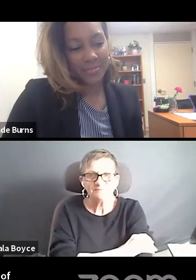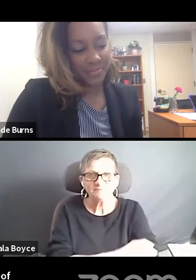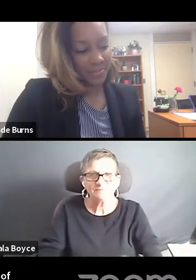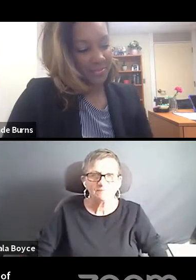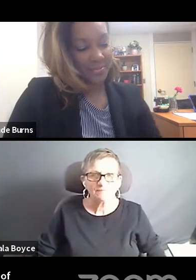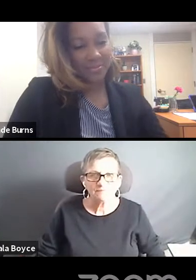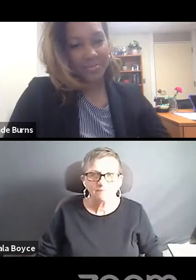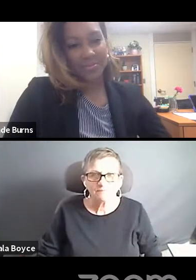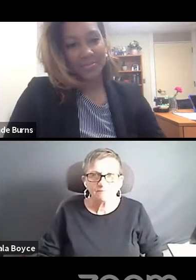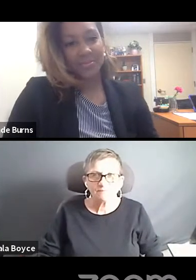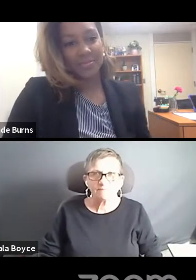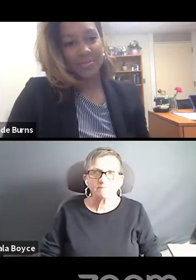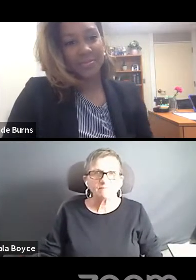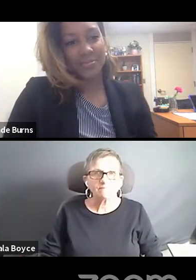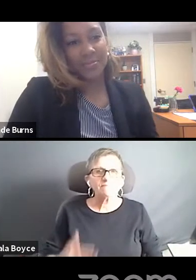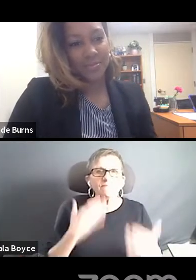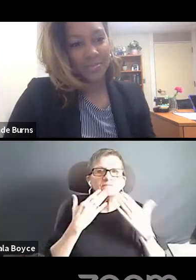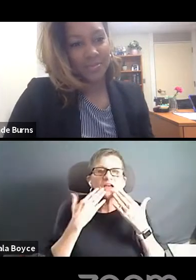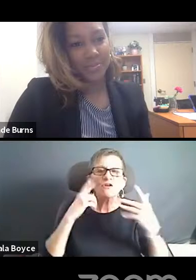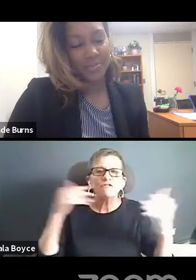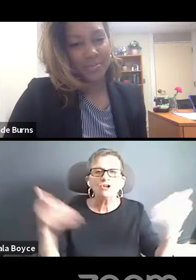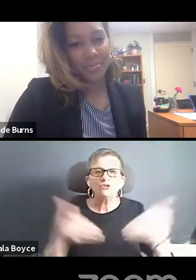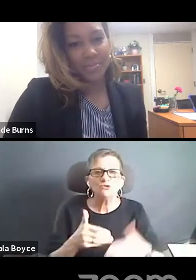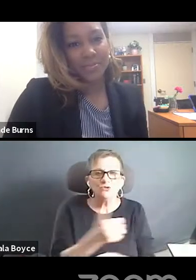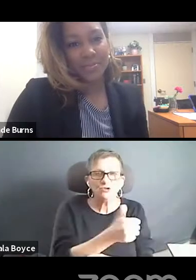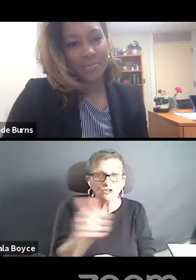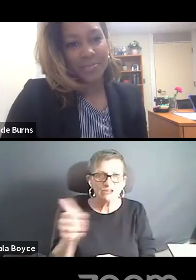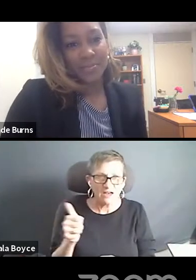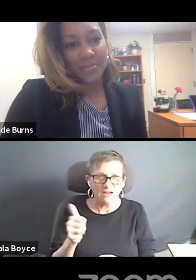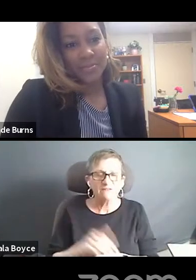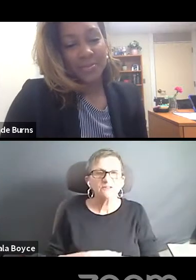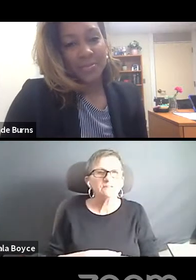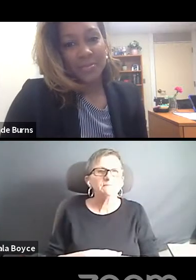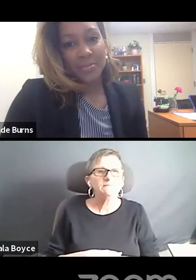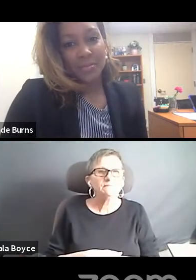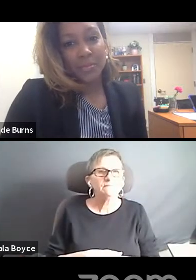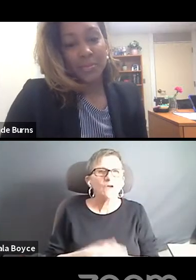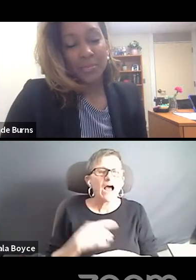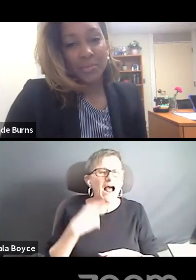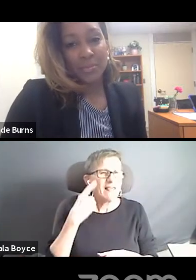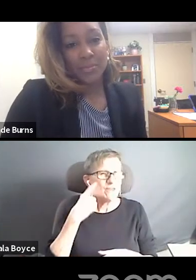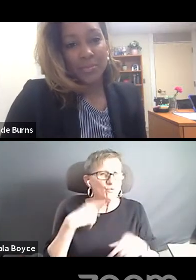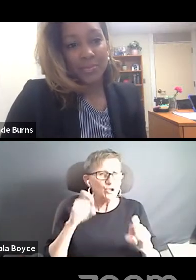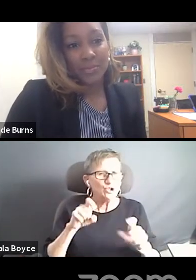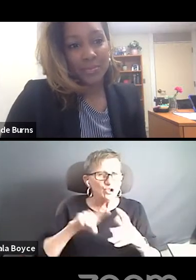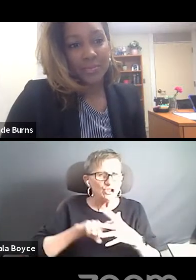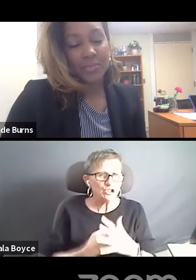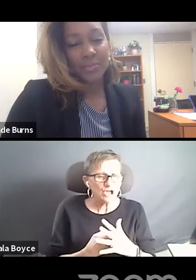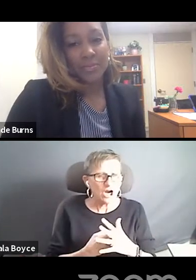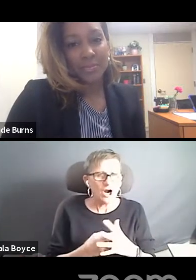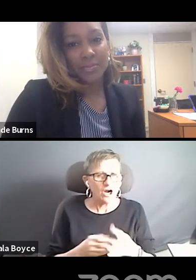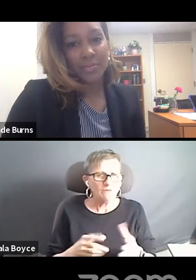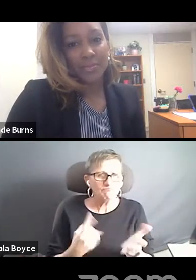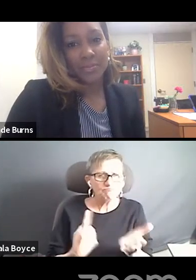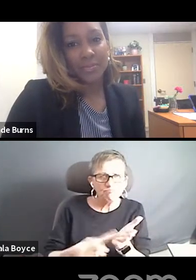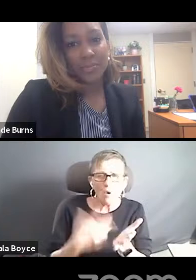Thank you, everyone, for introducing yourself as panelists. I think we should start by addressing why we're here.